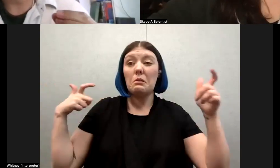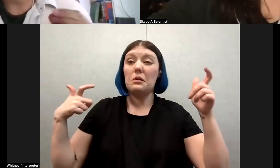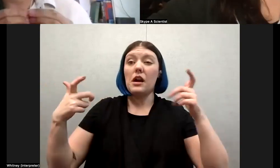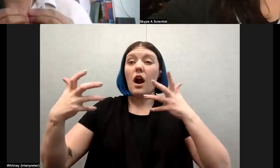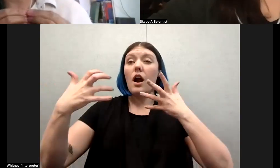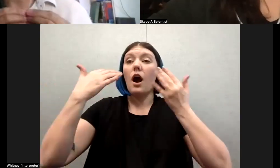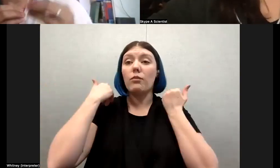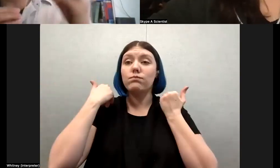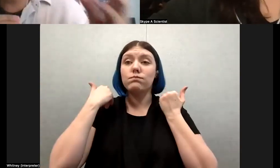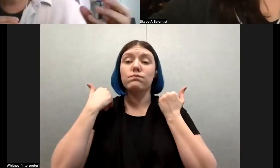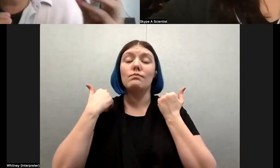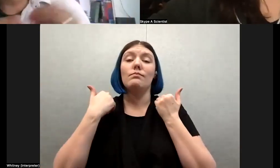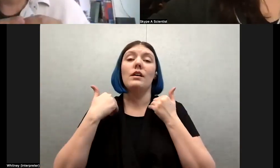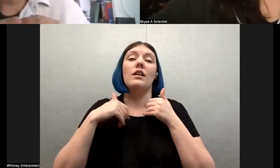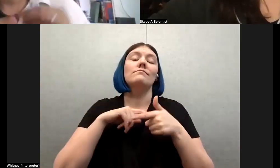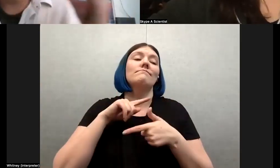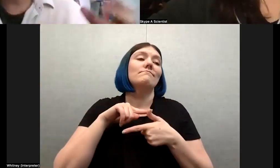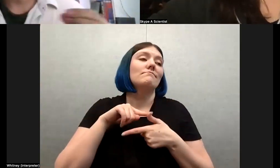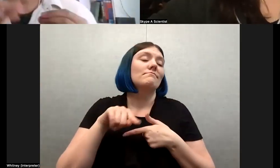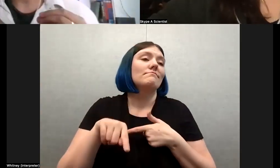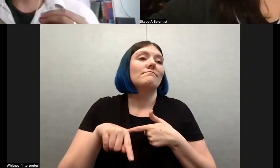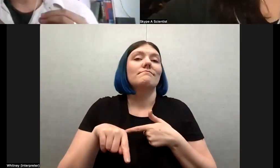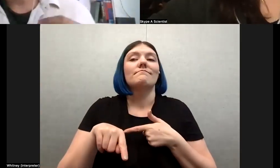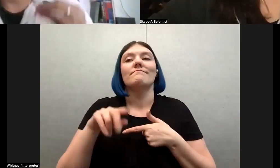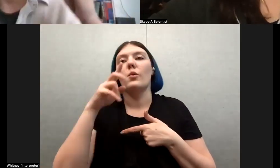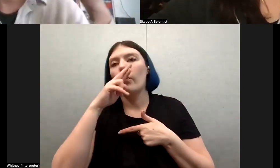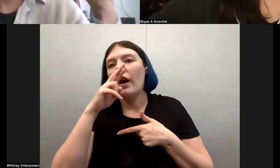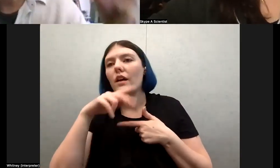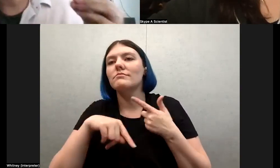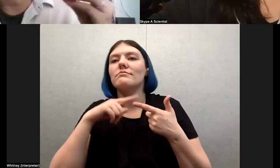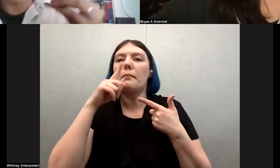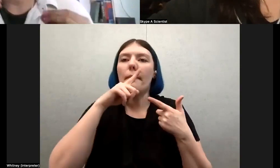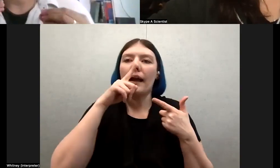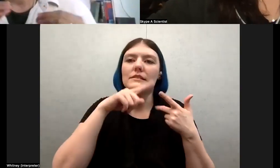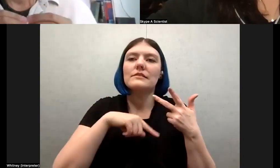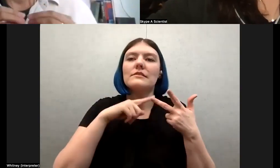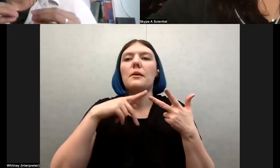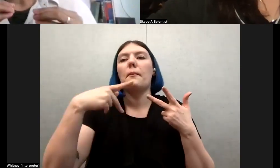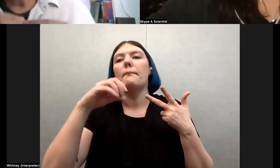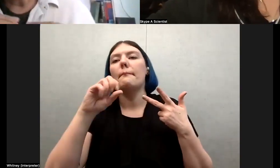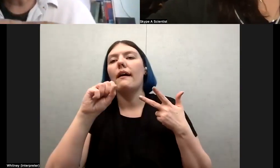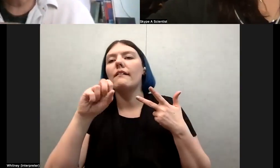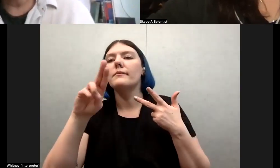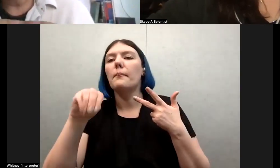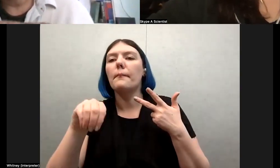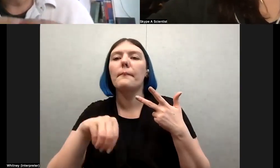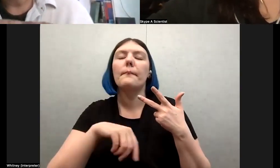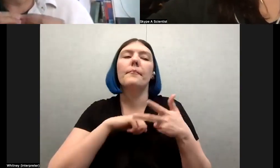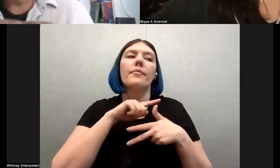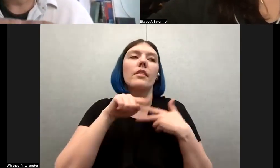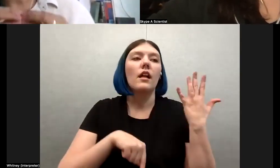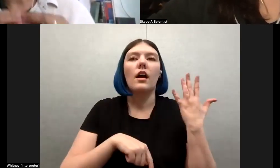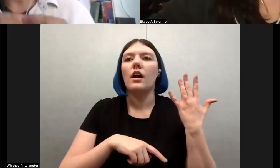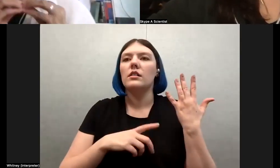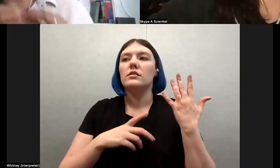little mammals. So they eat up the rats and they eat up the mice and they eat the possums. And there actually been Burmese